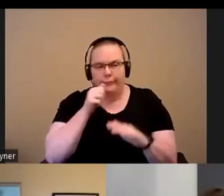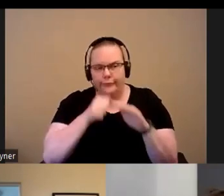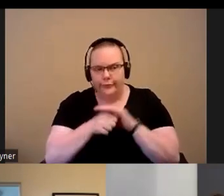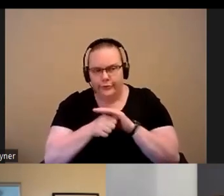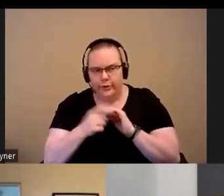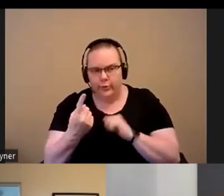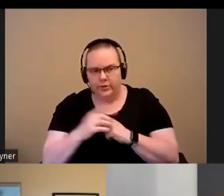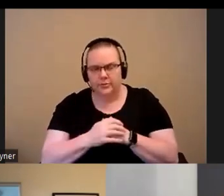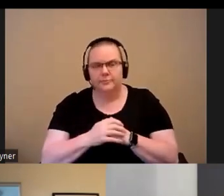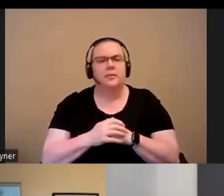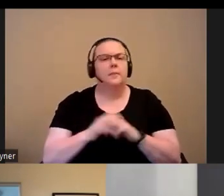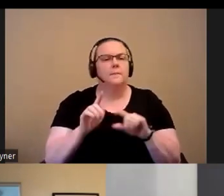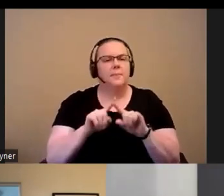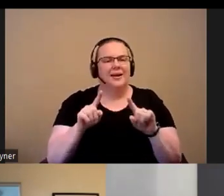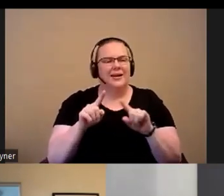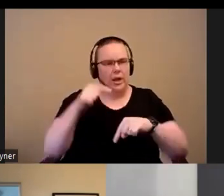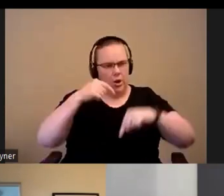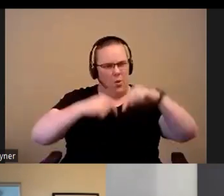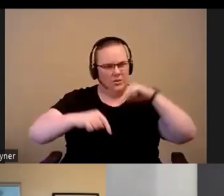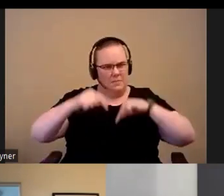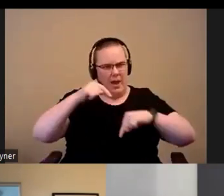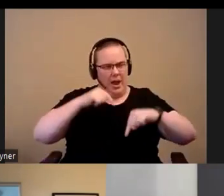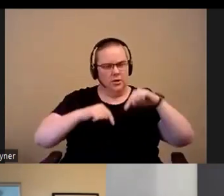All of this kind of goes back to